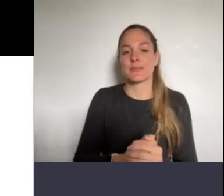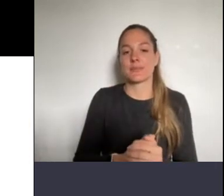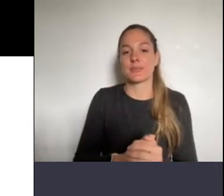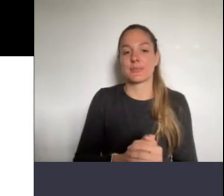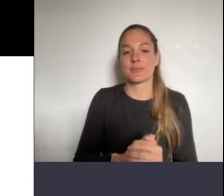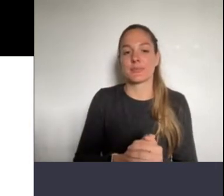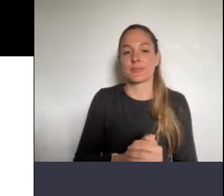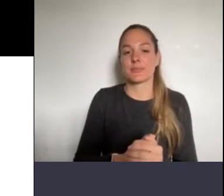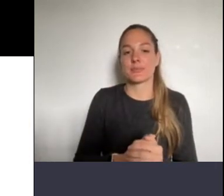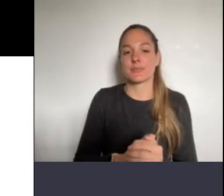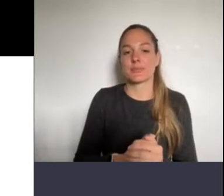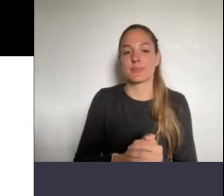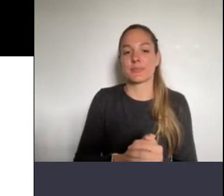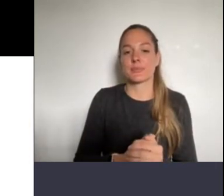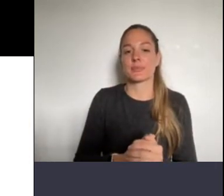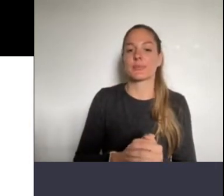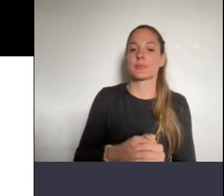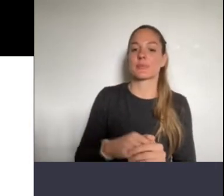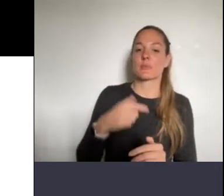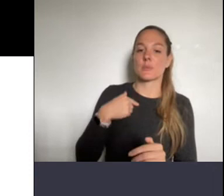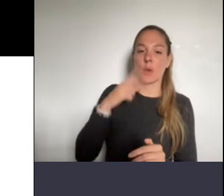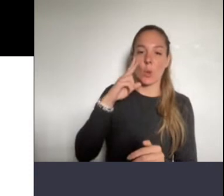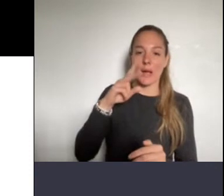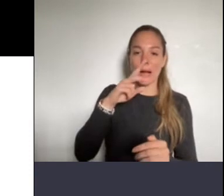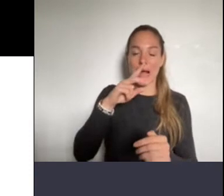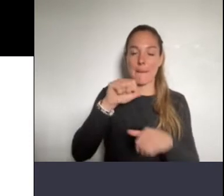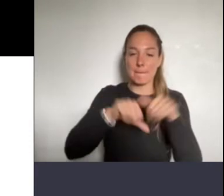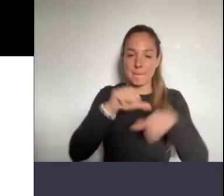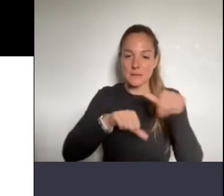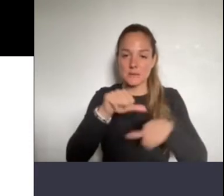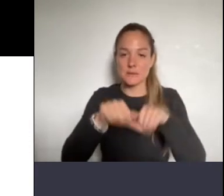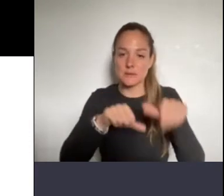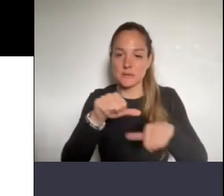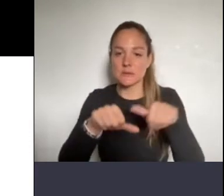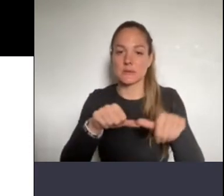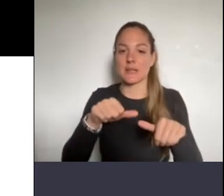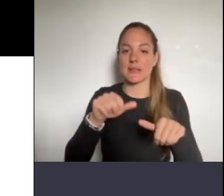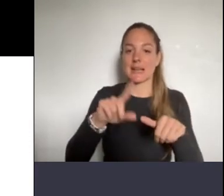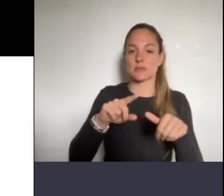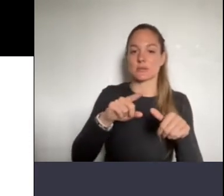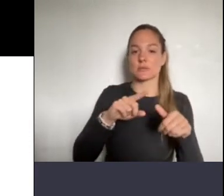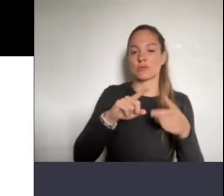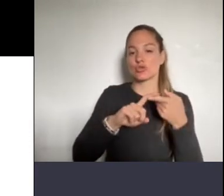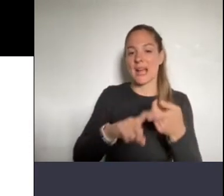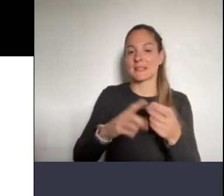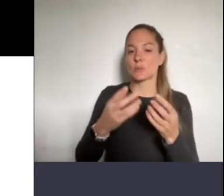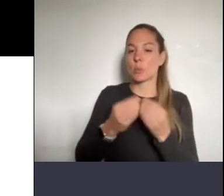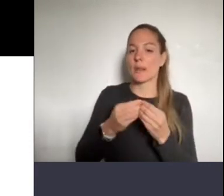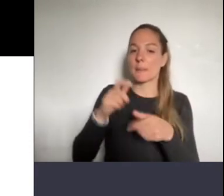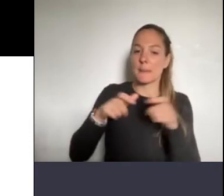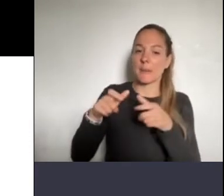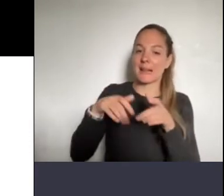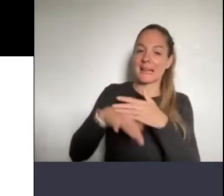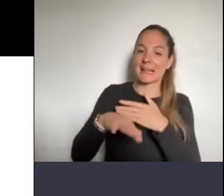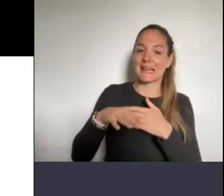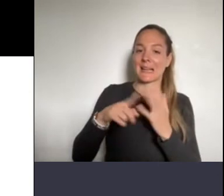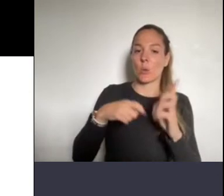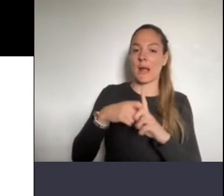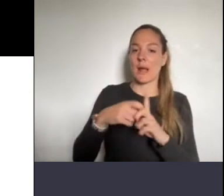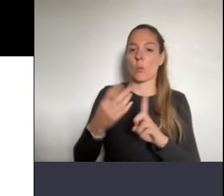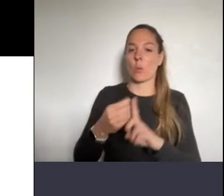Paganattoni, looking at regional patterns and trends of hearing loss in England, and it identified that 80% of